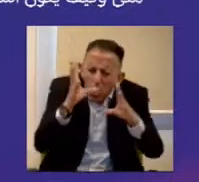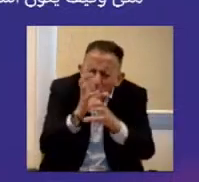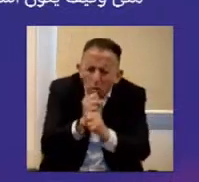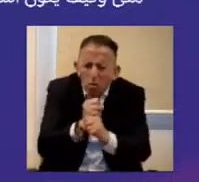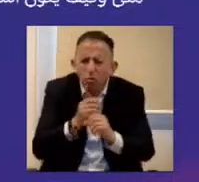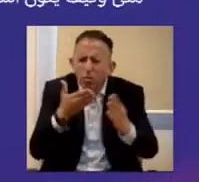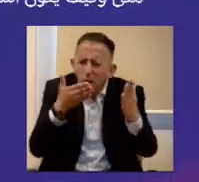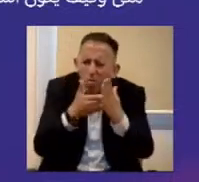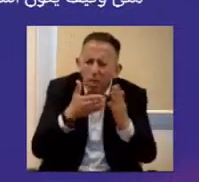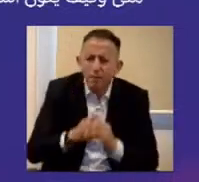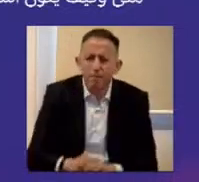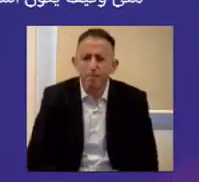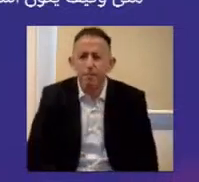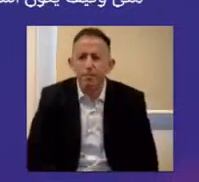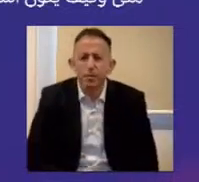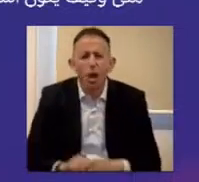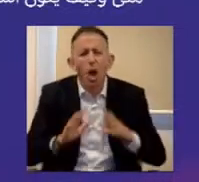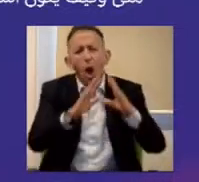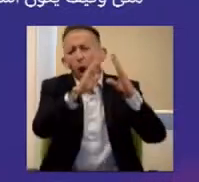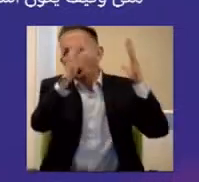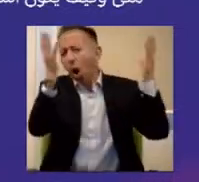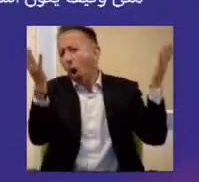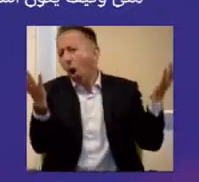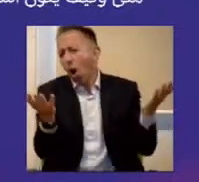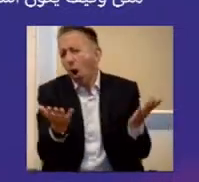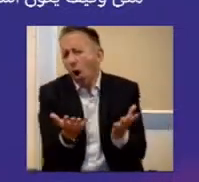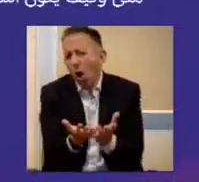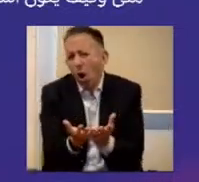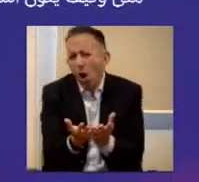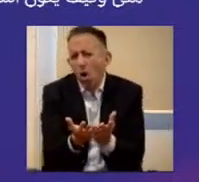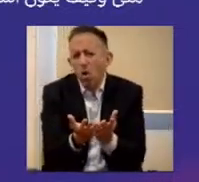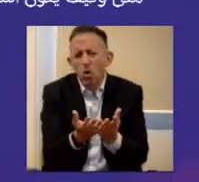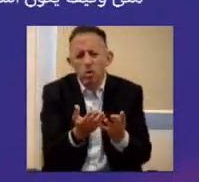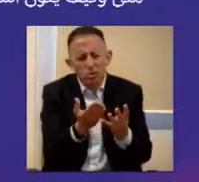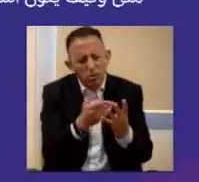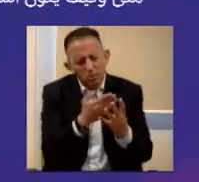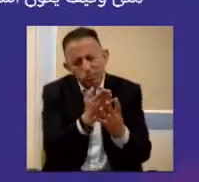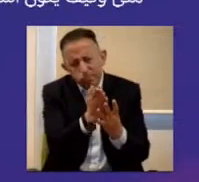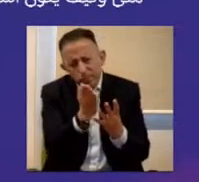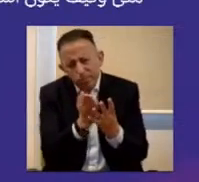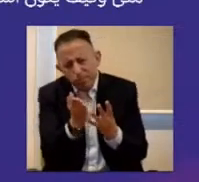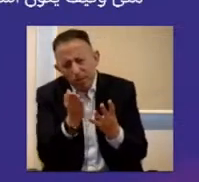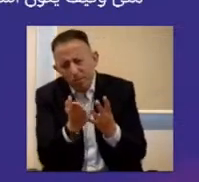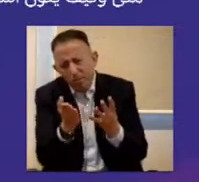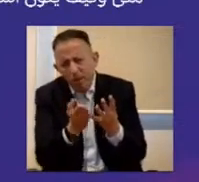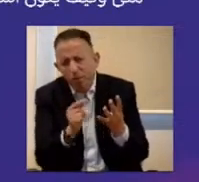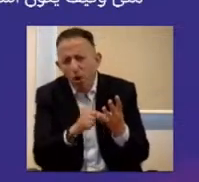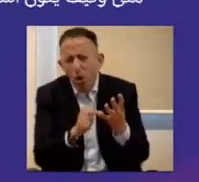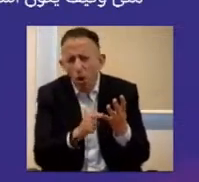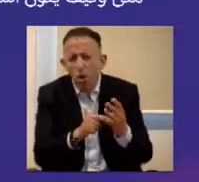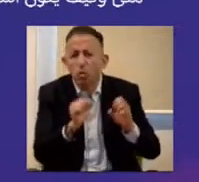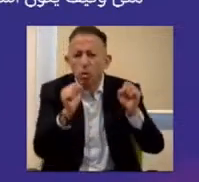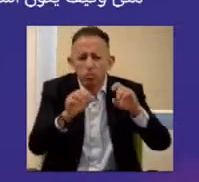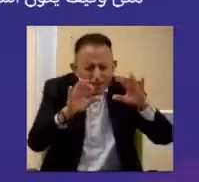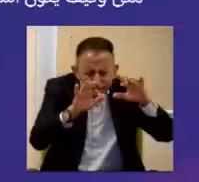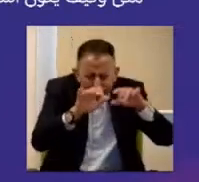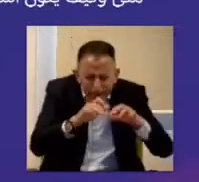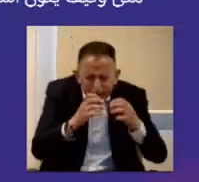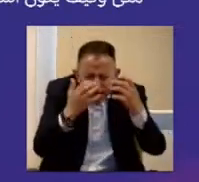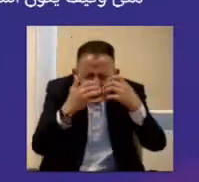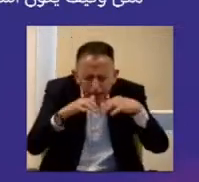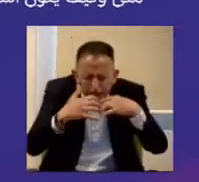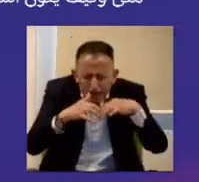methods are at the core of them, you have algorithms, and you have way to implement these algorithms efficiently in machines,